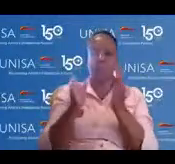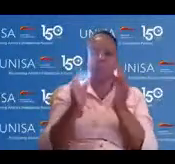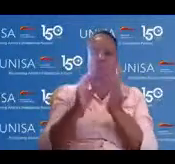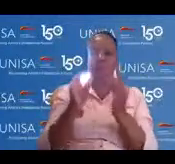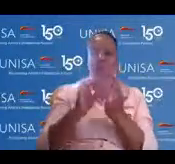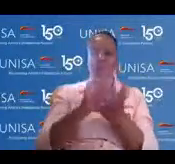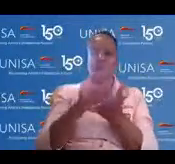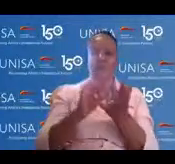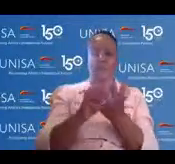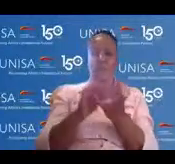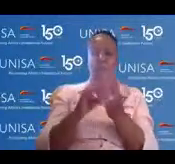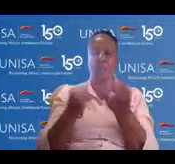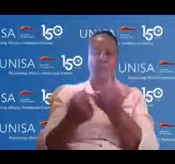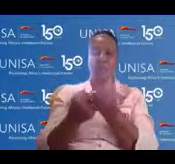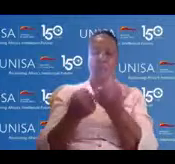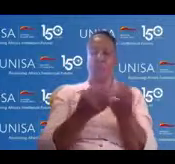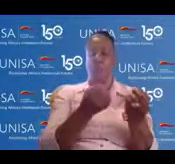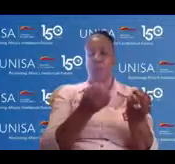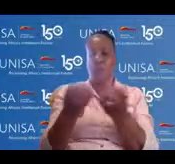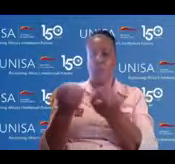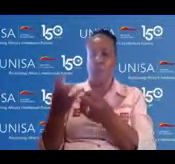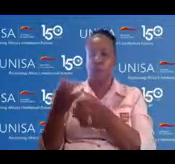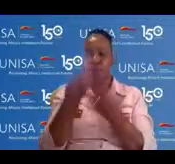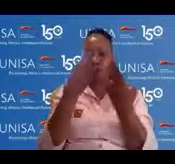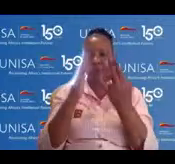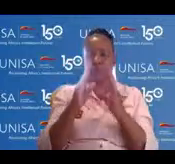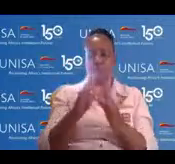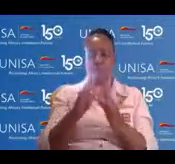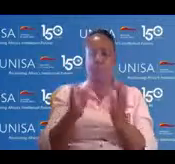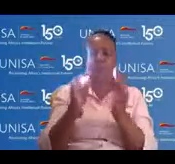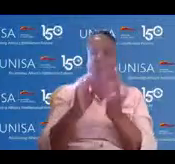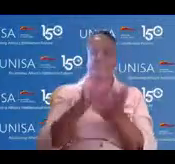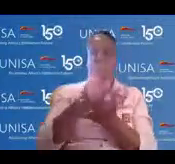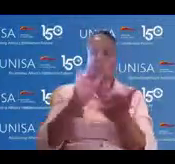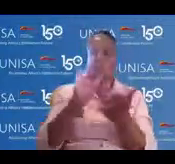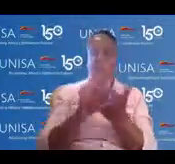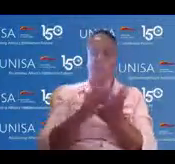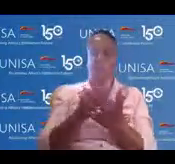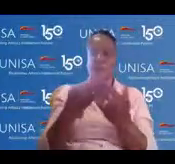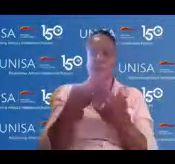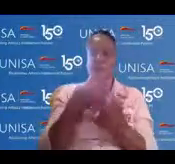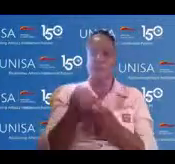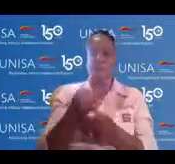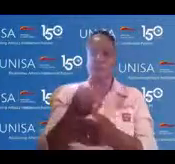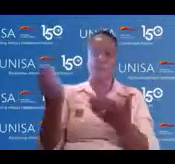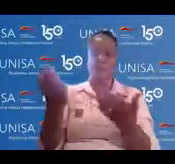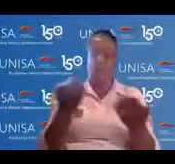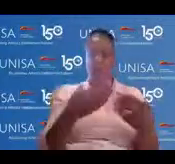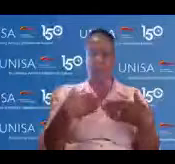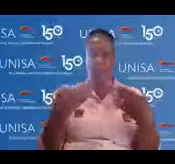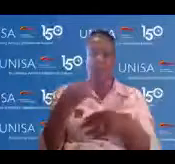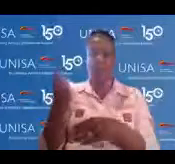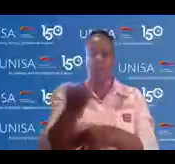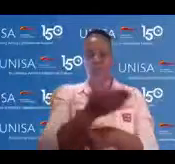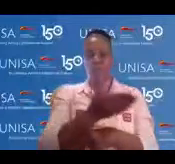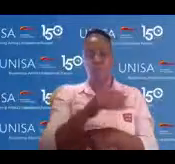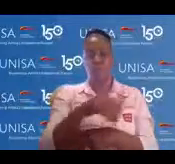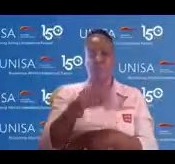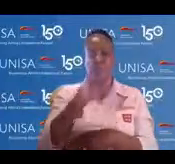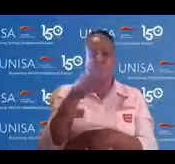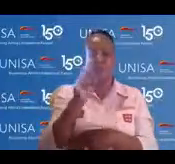is offered by the Student Support Contact Center. It's my pleasure to bring in Ms. Jessie Sapolo and our